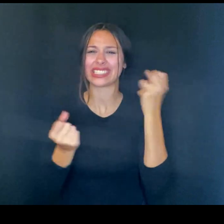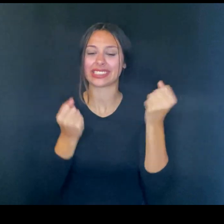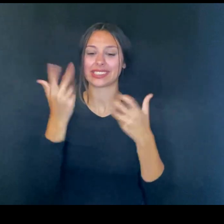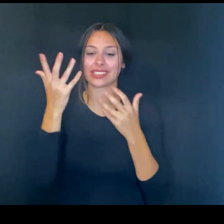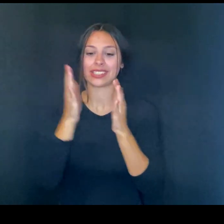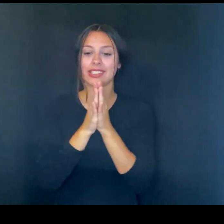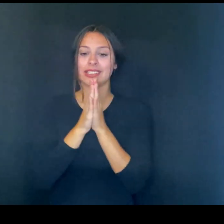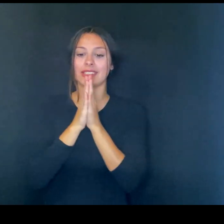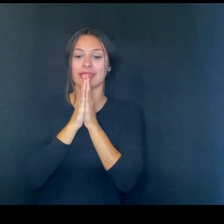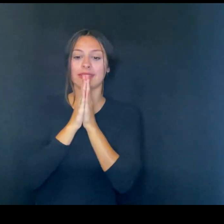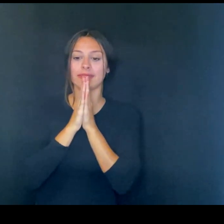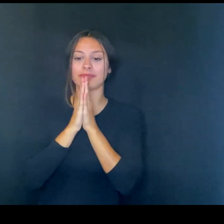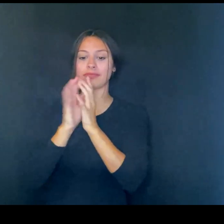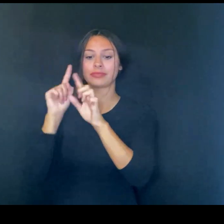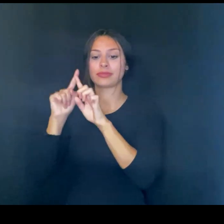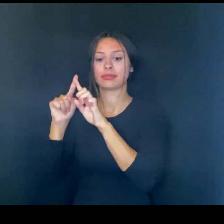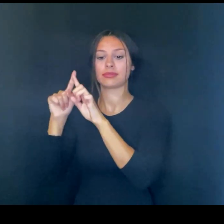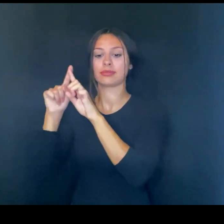On Christ the rock.